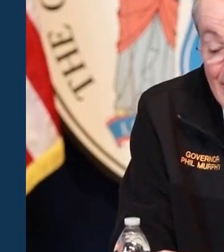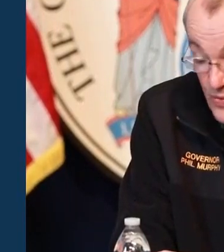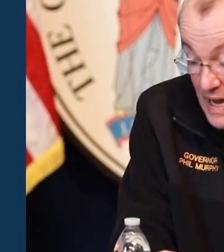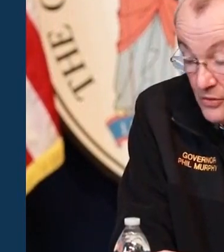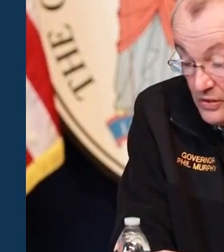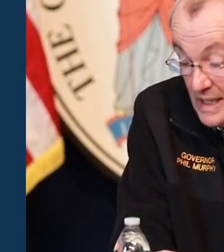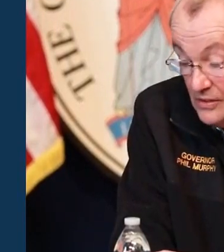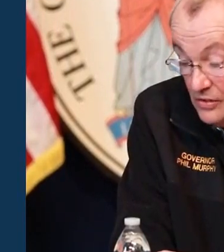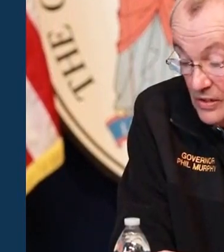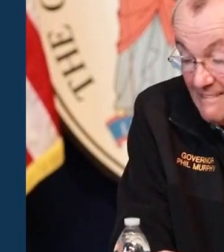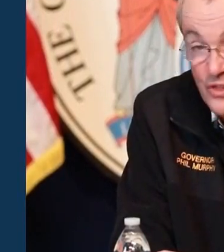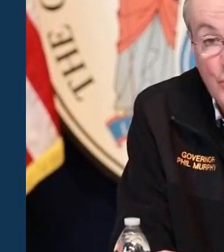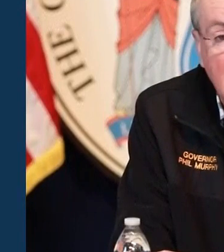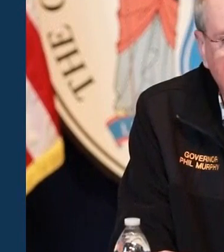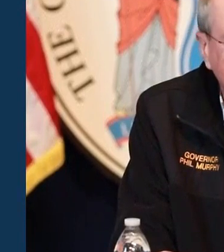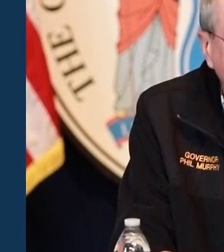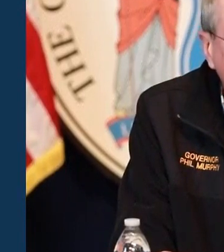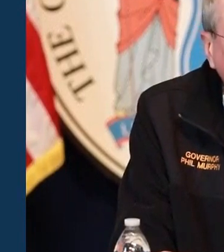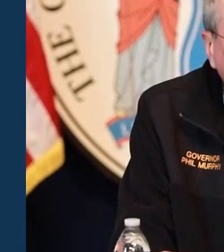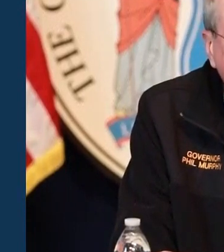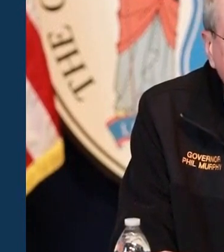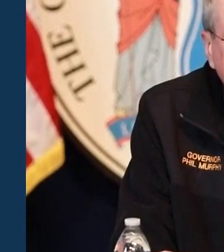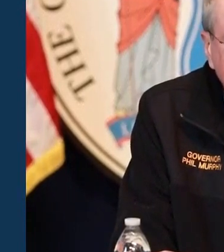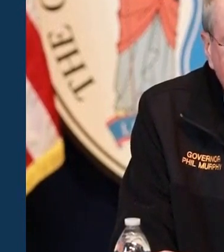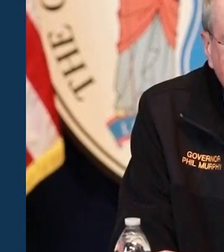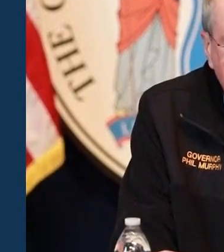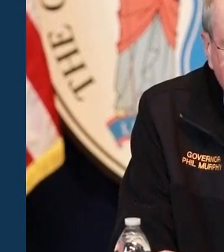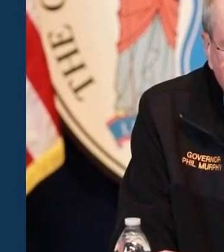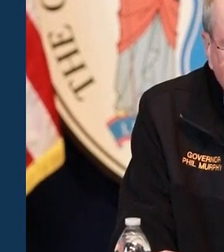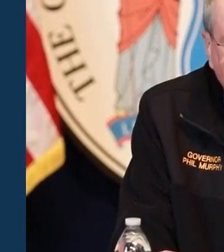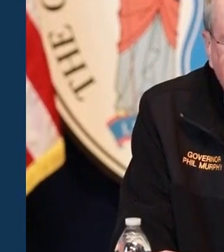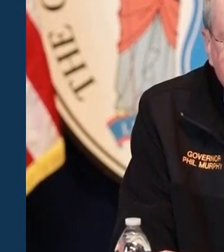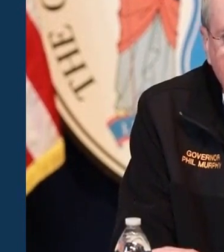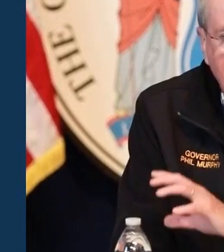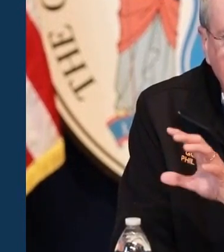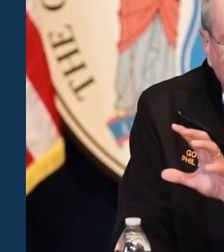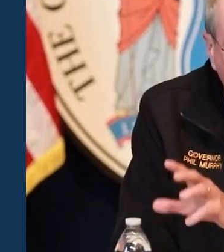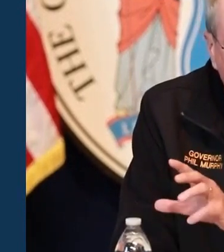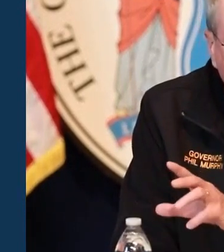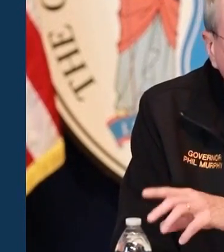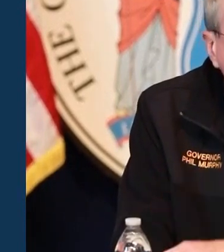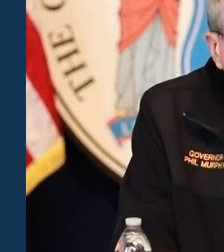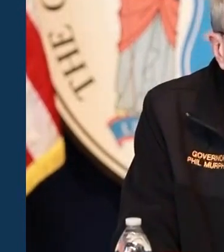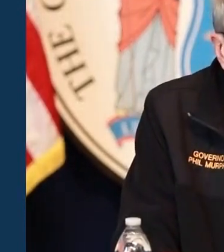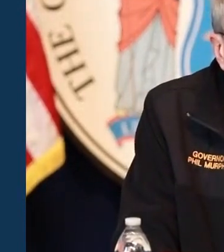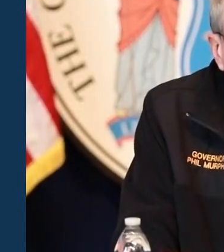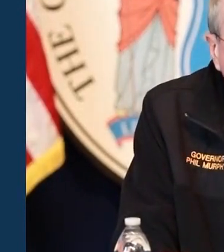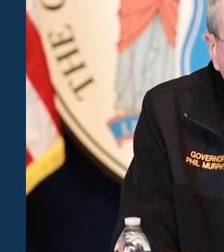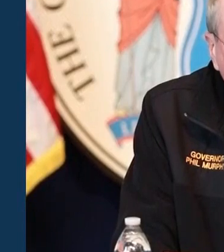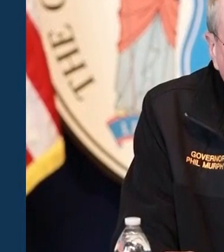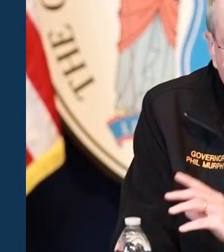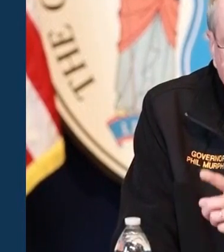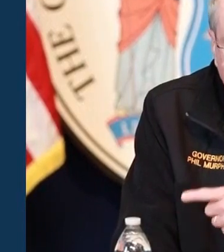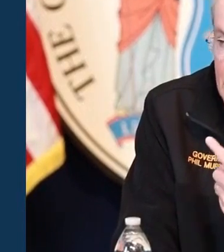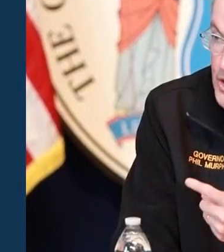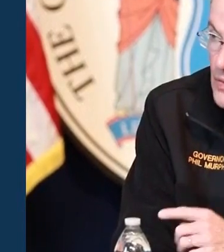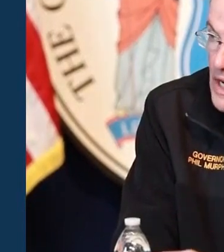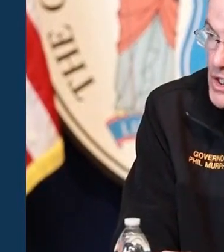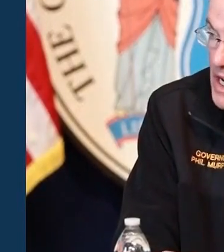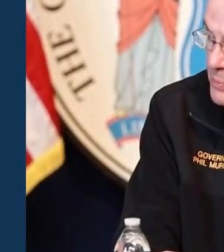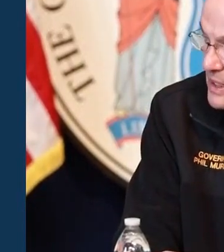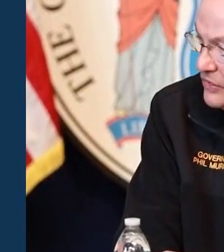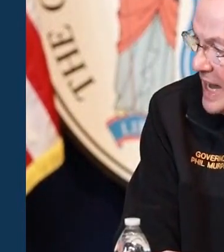under 9,000 cases and 390 fatalities. So that's where it hit first. And the fact that that's beginning